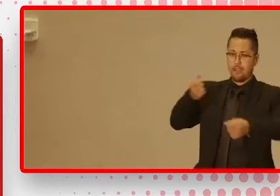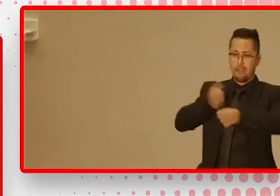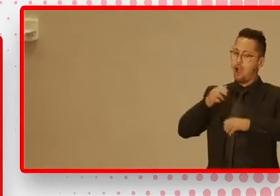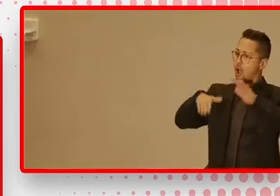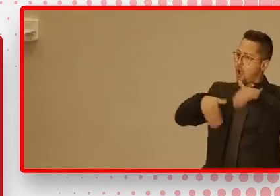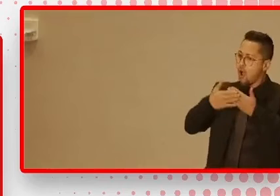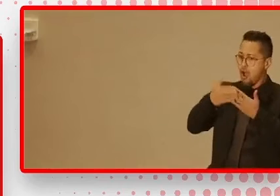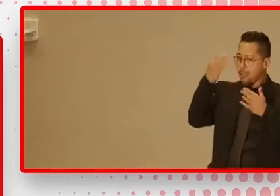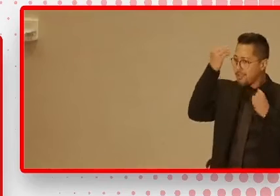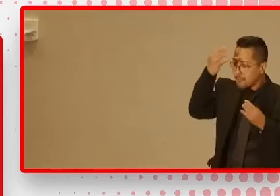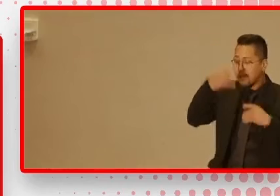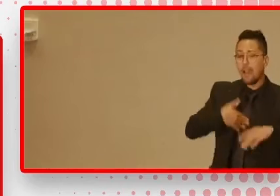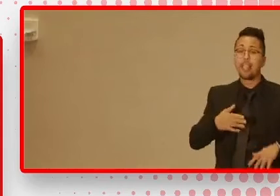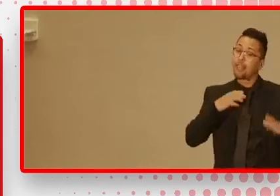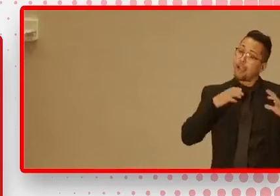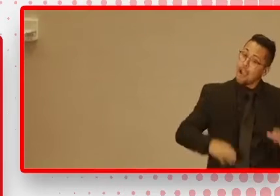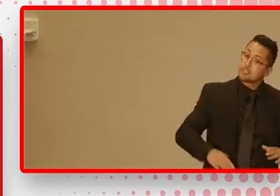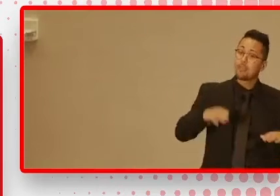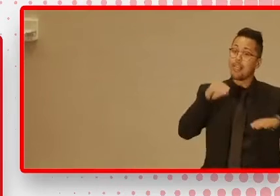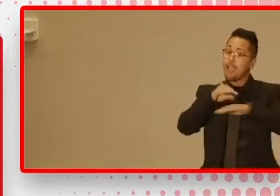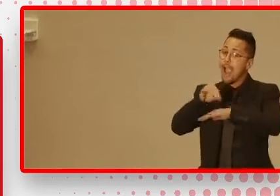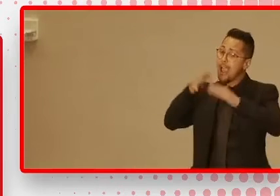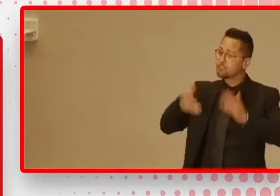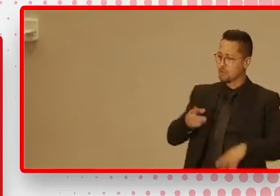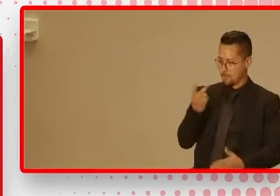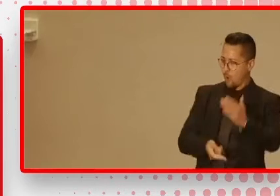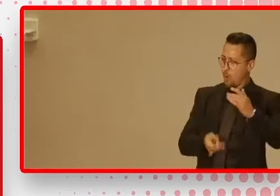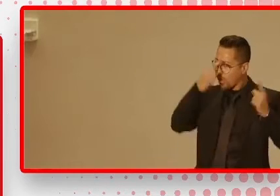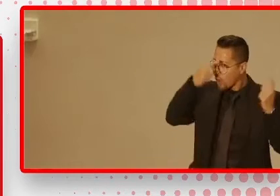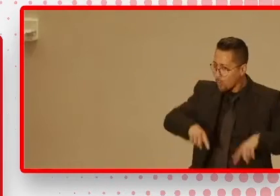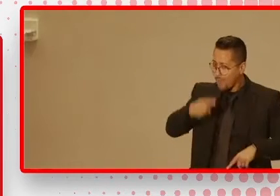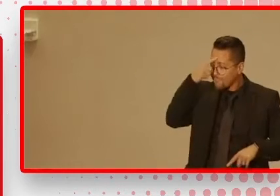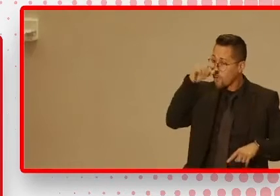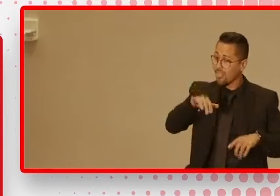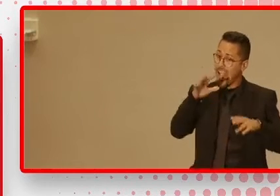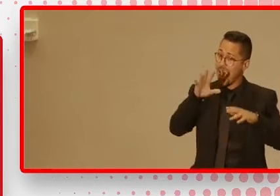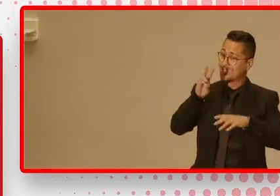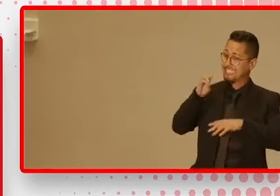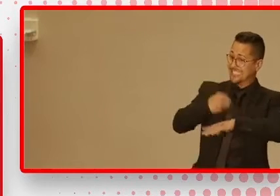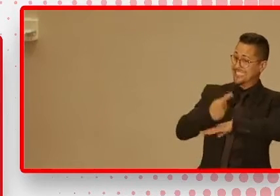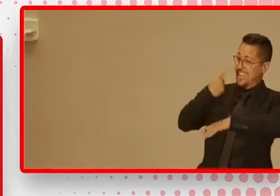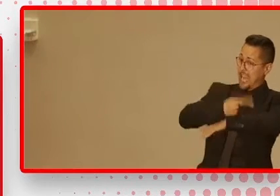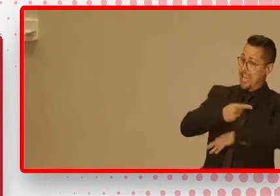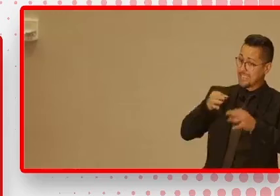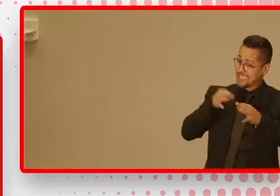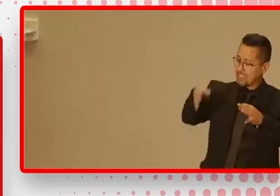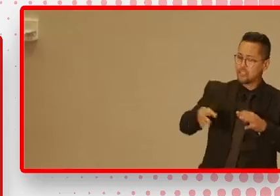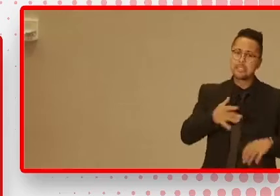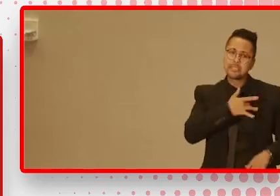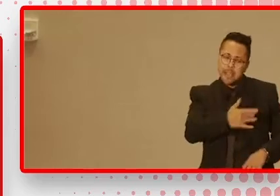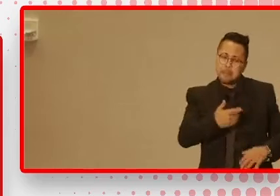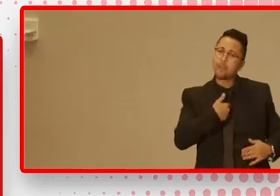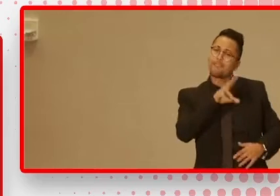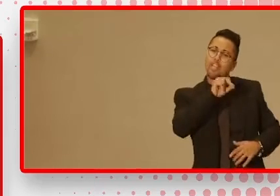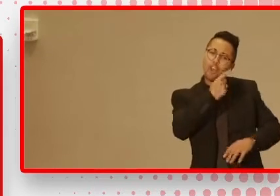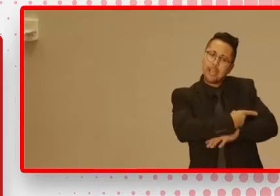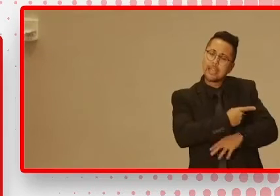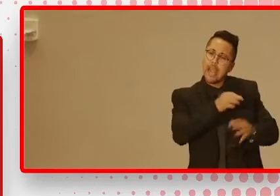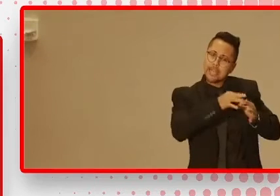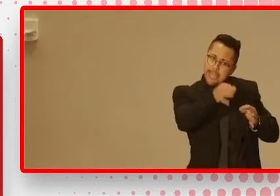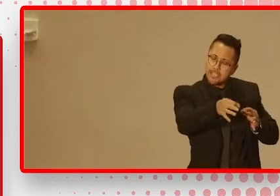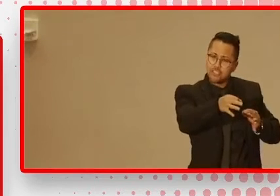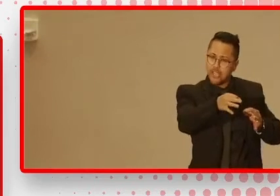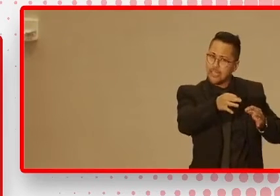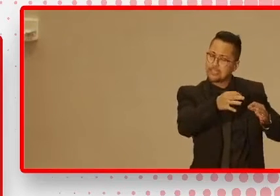the customer and the counselor agree to an extension to that 60 days. Typically, we do like a 30-day extension at the most.